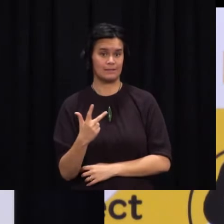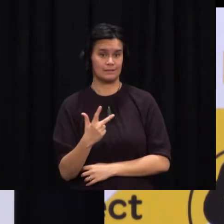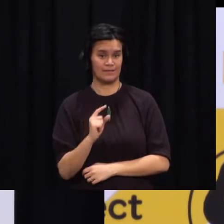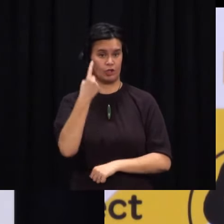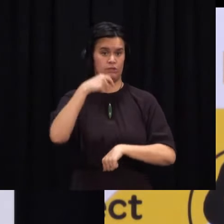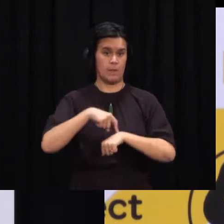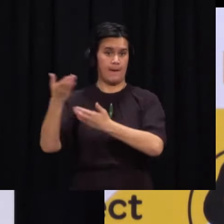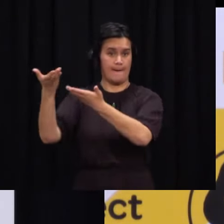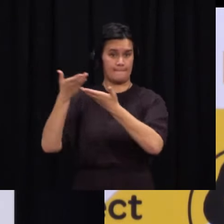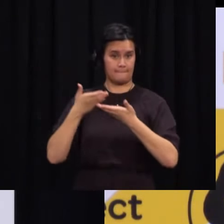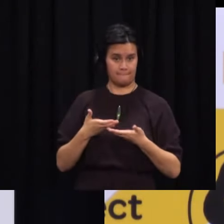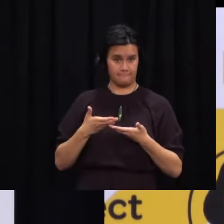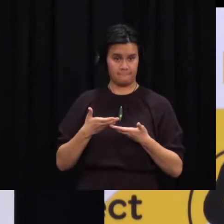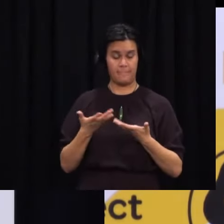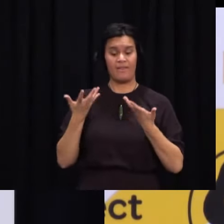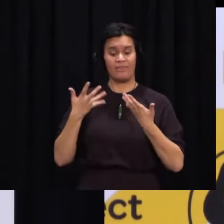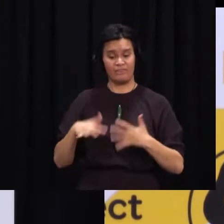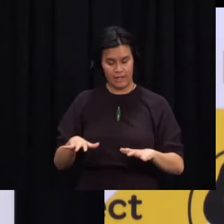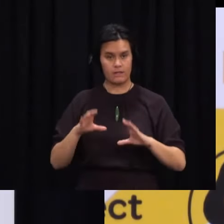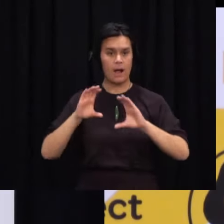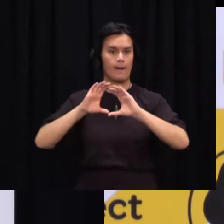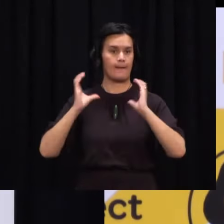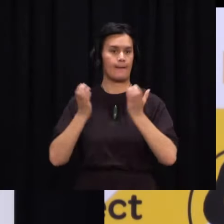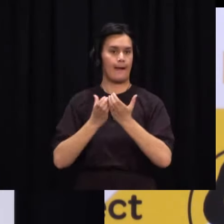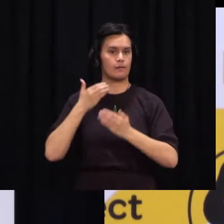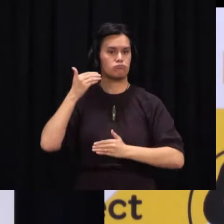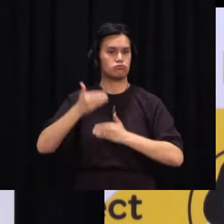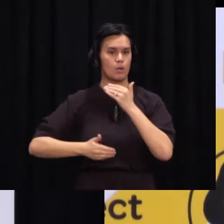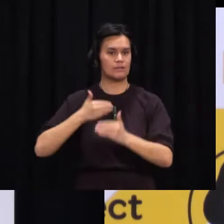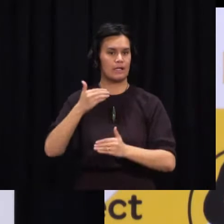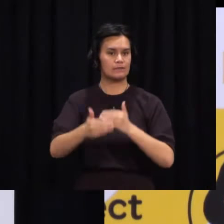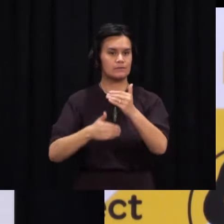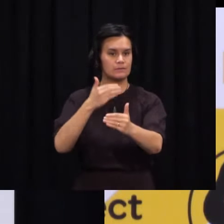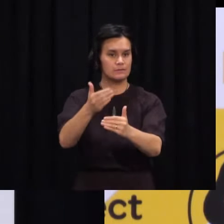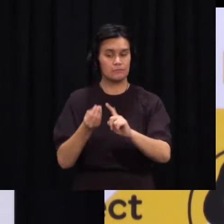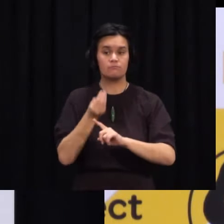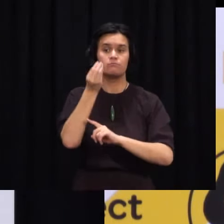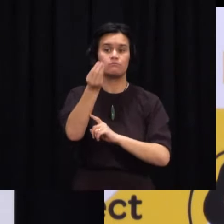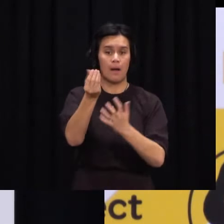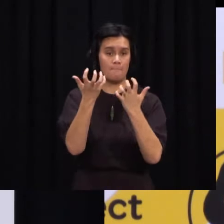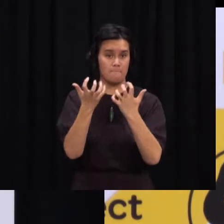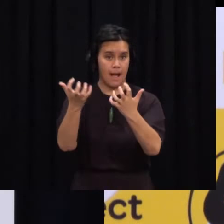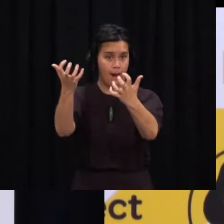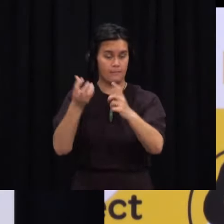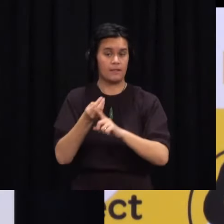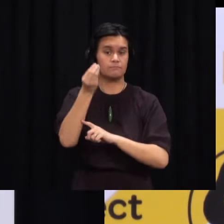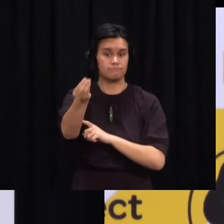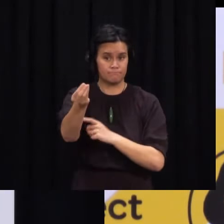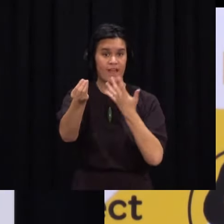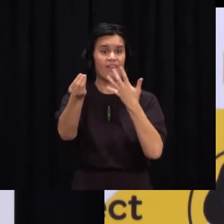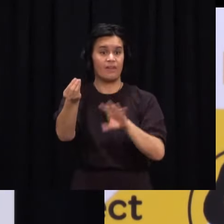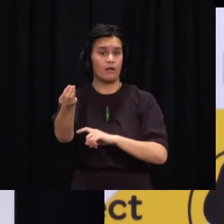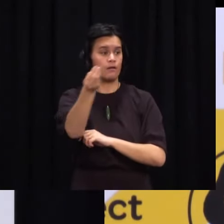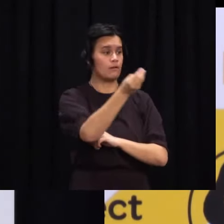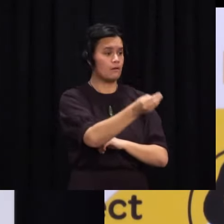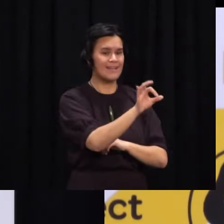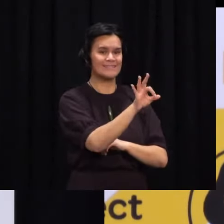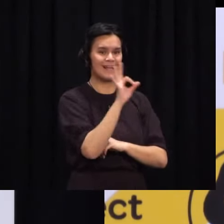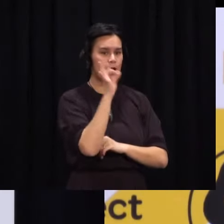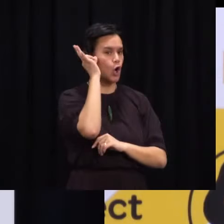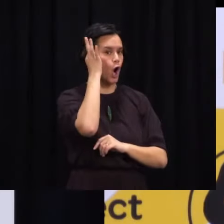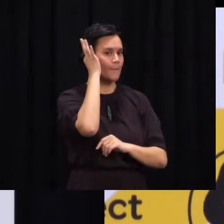then subsequently gone through a full cabinet process, been introduced into Parliament, referred to Select Committee,